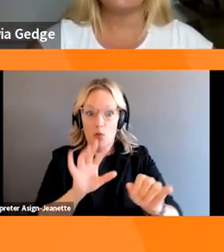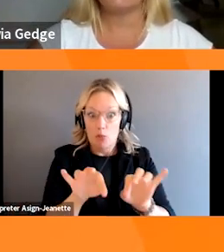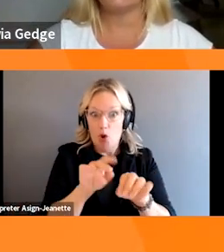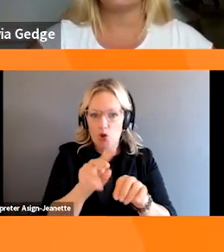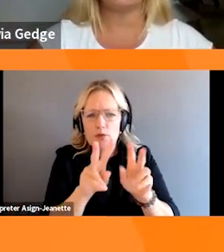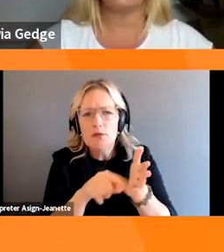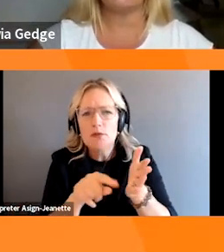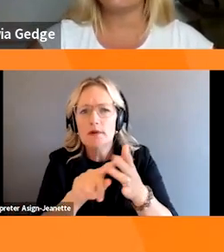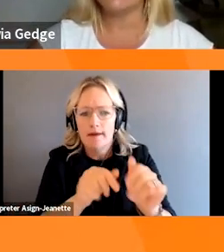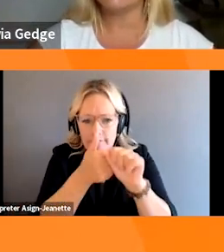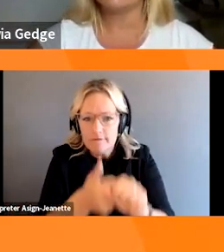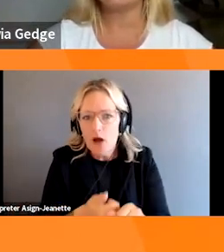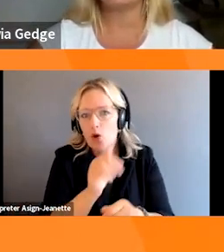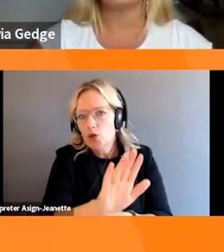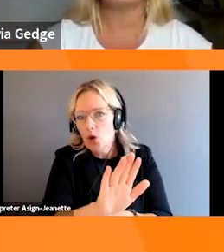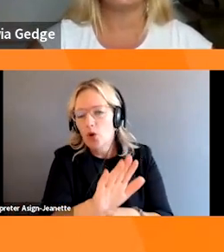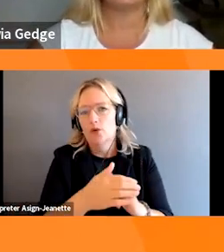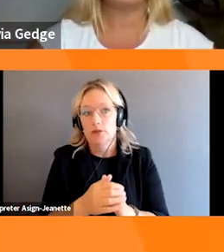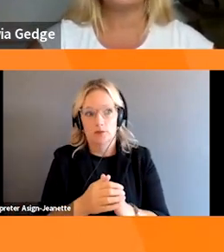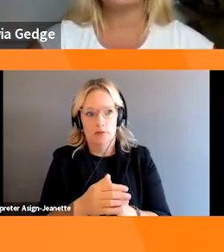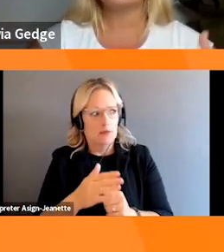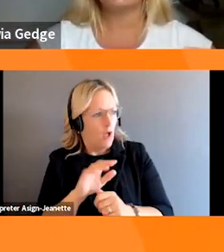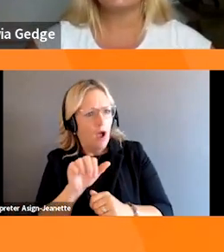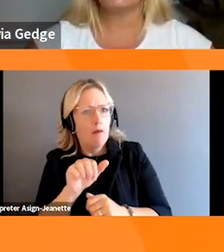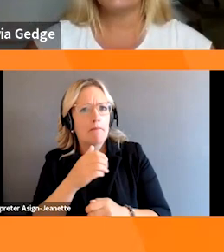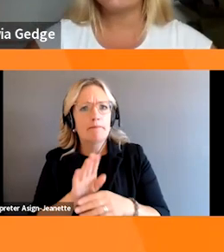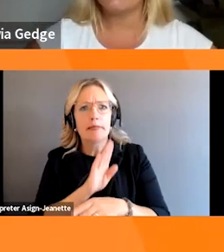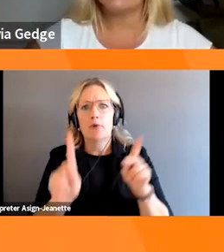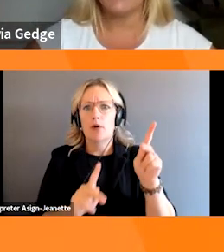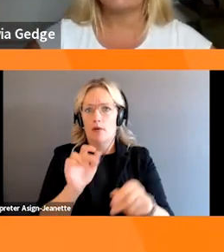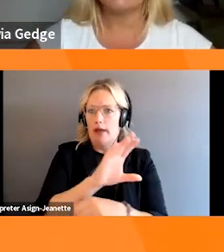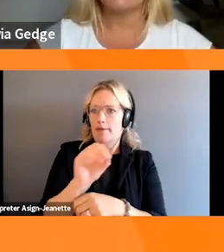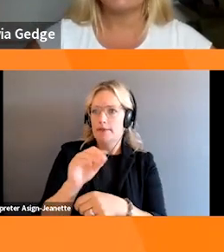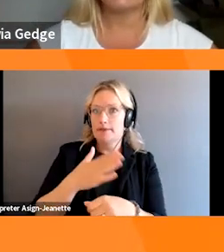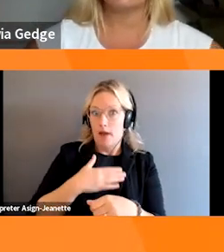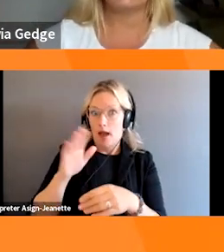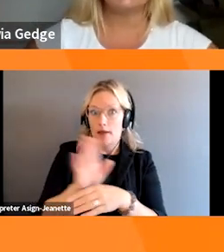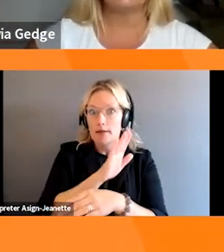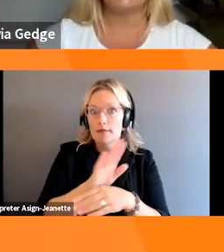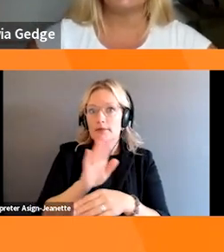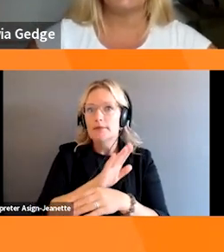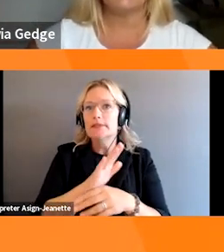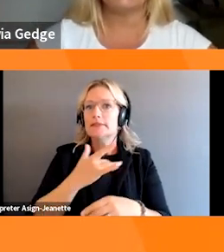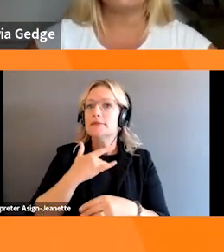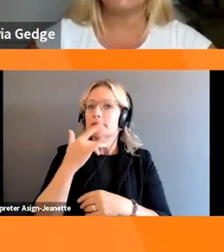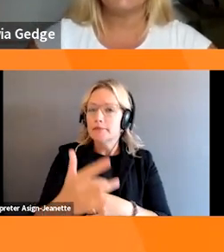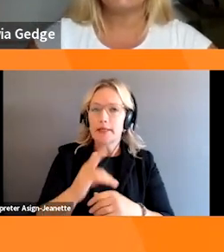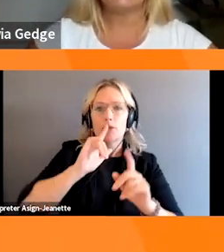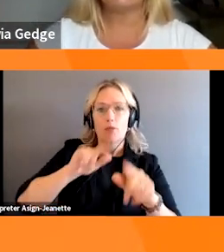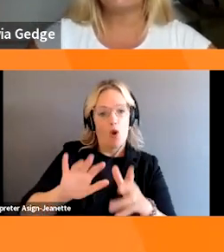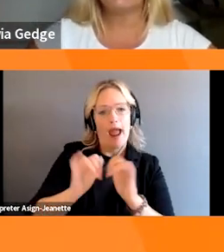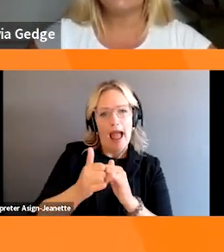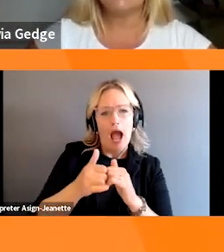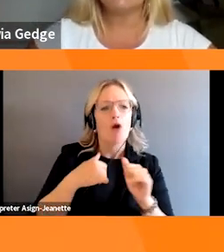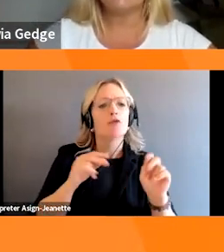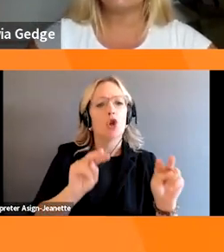how should I be reporting my greenhouse emissions? What is the best practices? So it's looking at